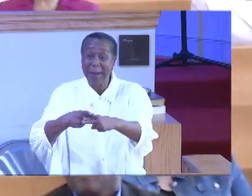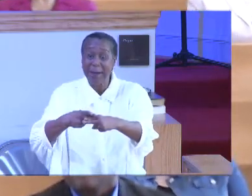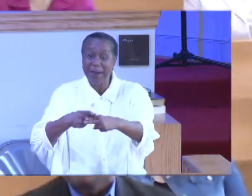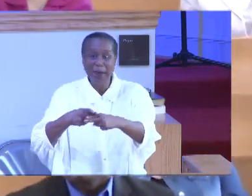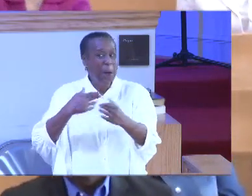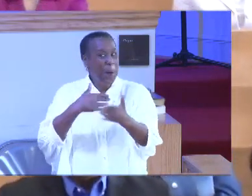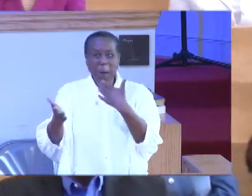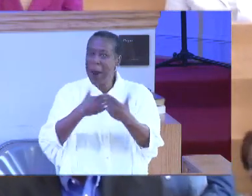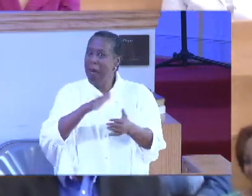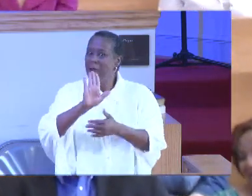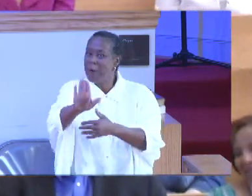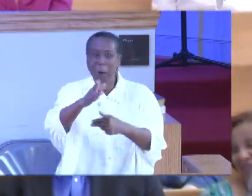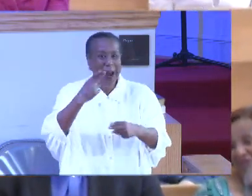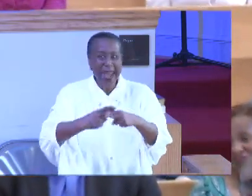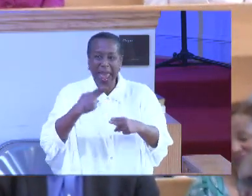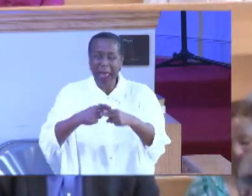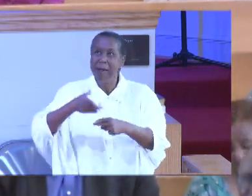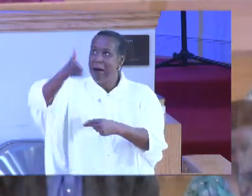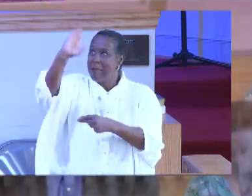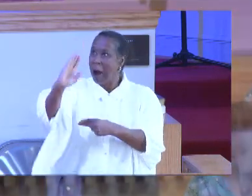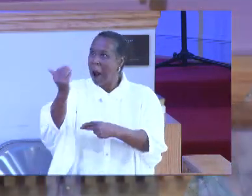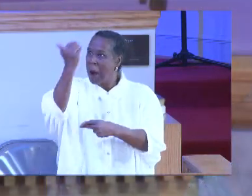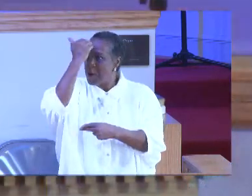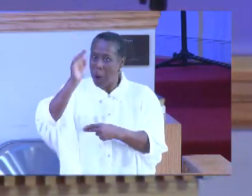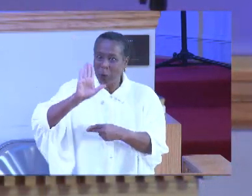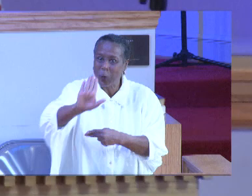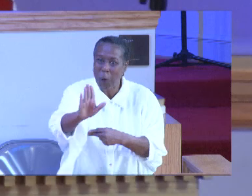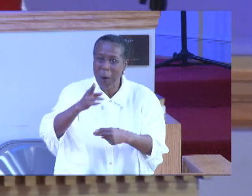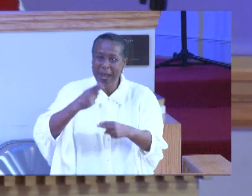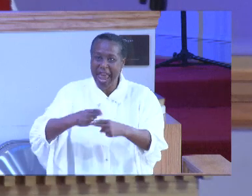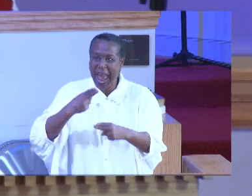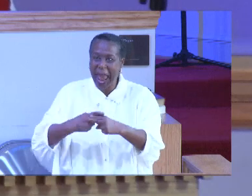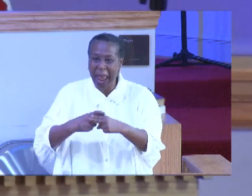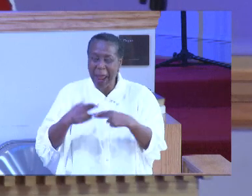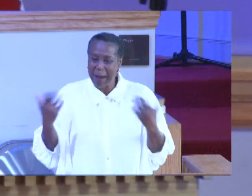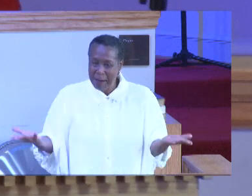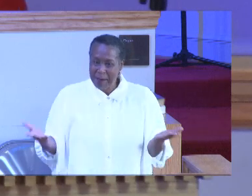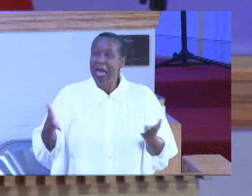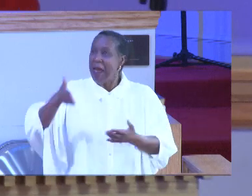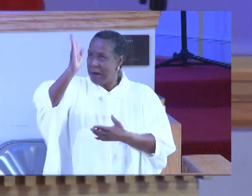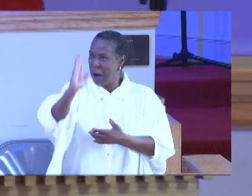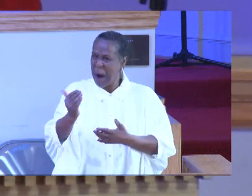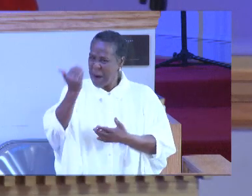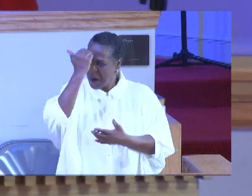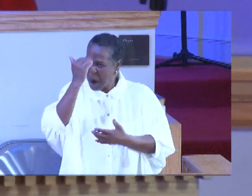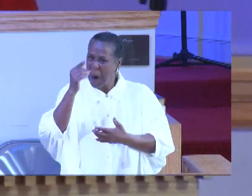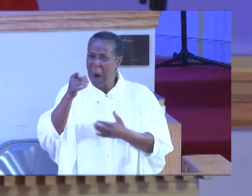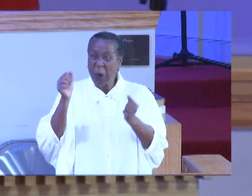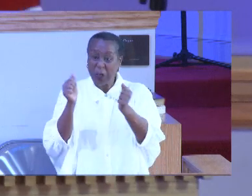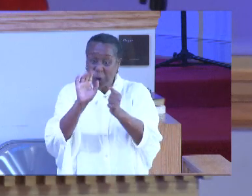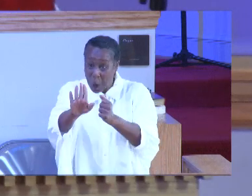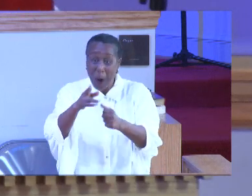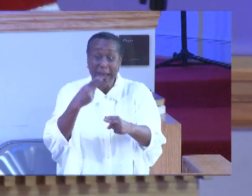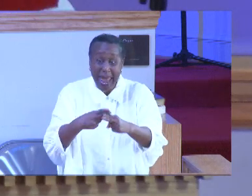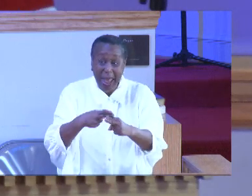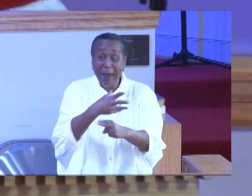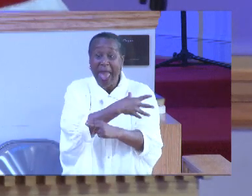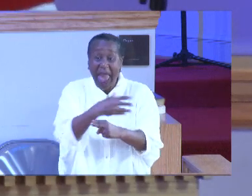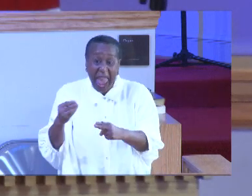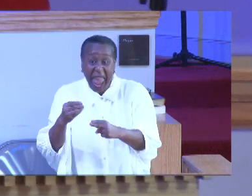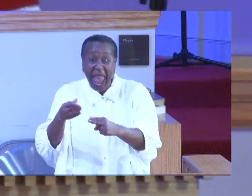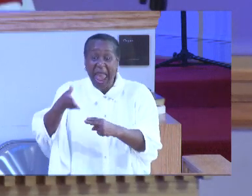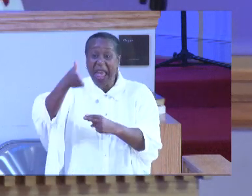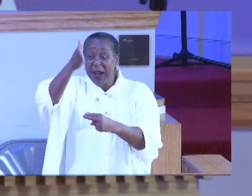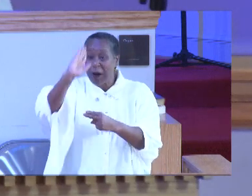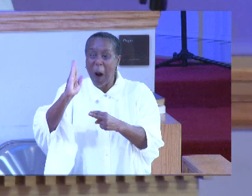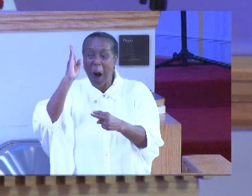your name is, he knows your name, and I even dare say he knows you not only by your name, but by your